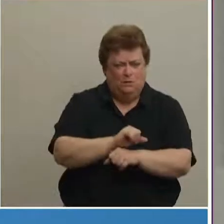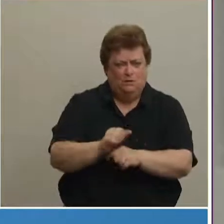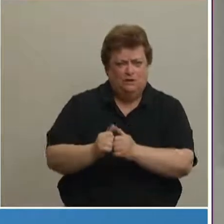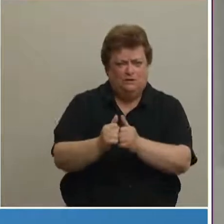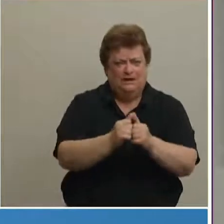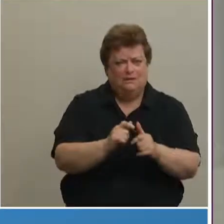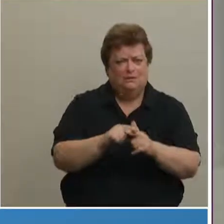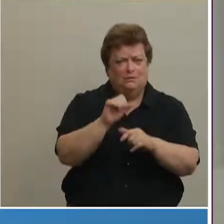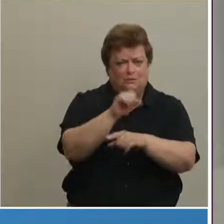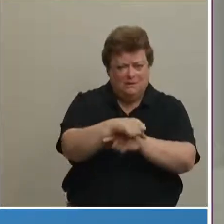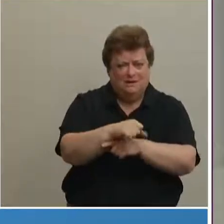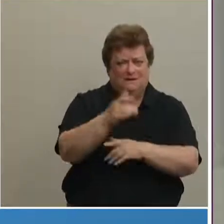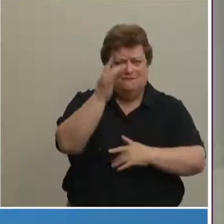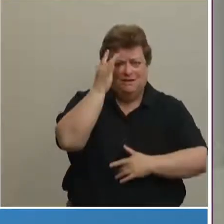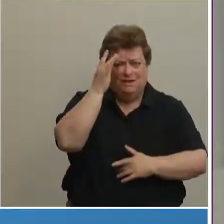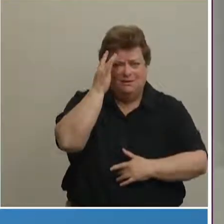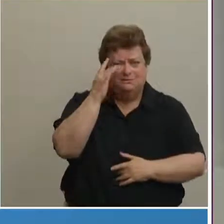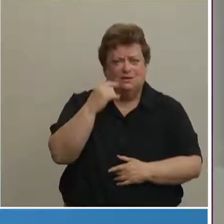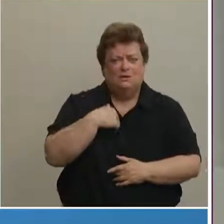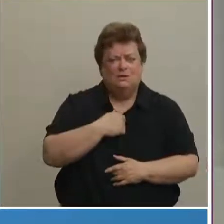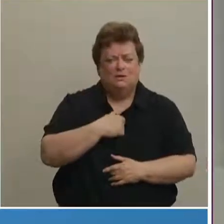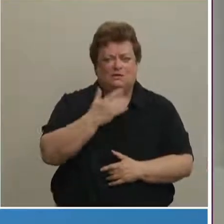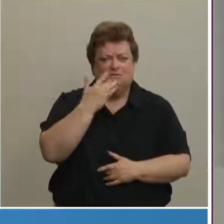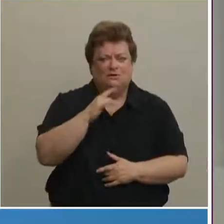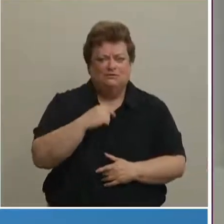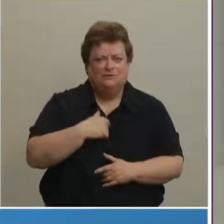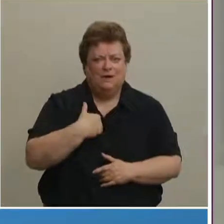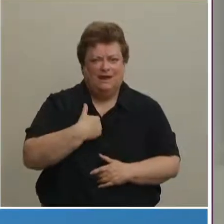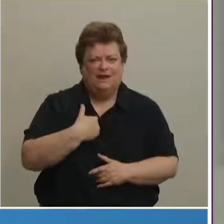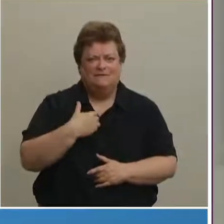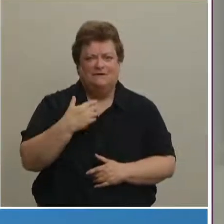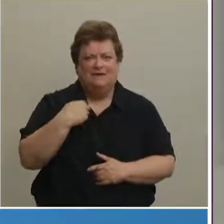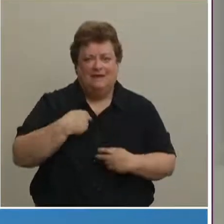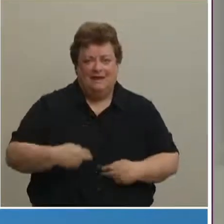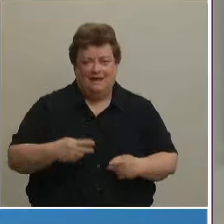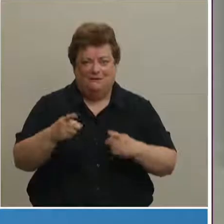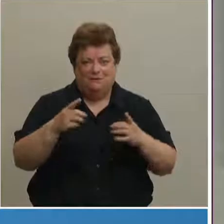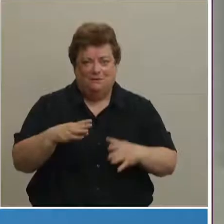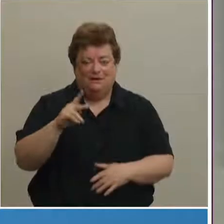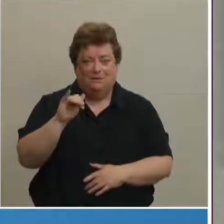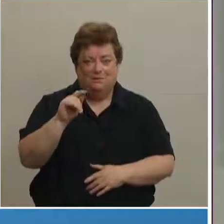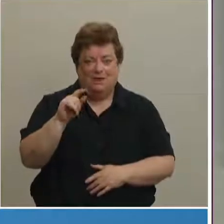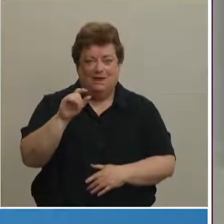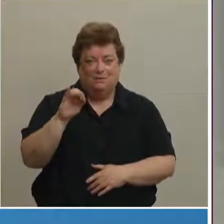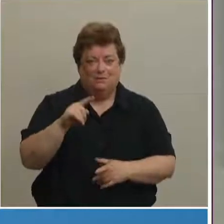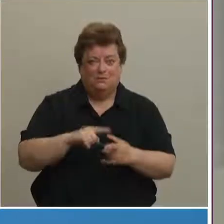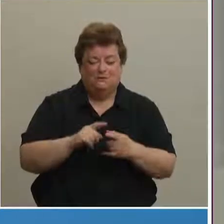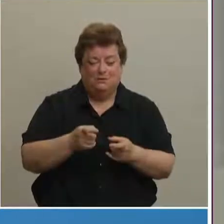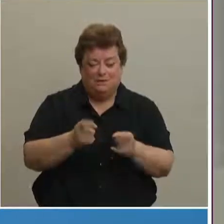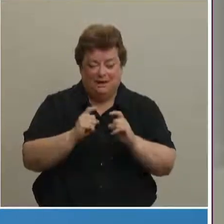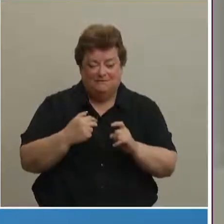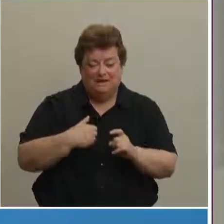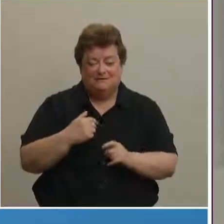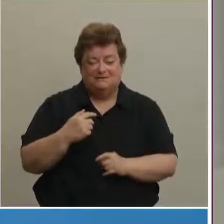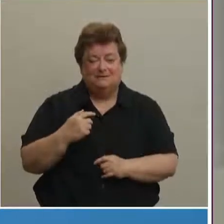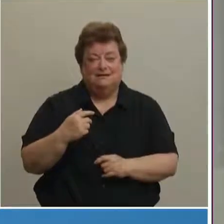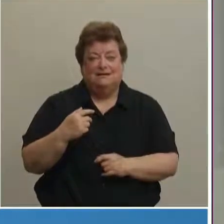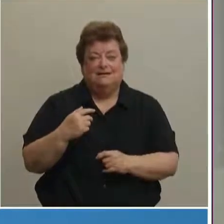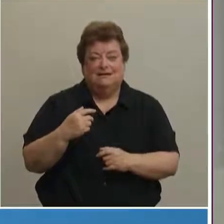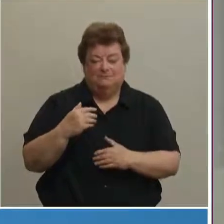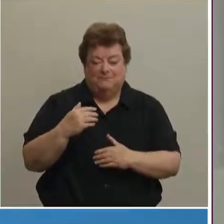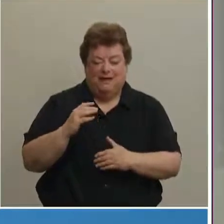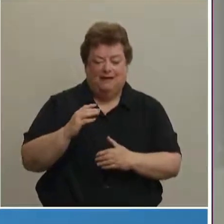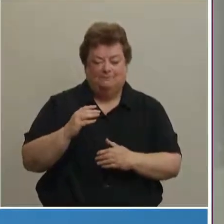and end this pandemic, we are fortunate to have our Health Director, Pat Lopez, here every week to give us an update on and answer questions about our local